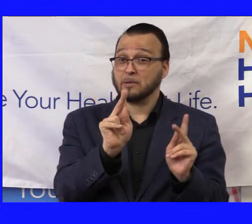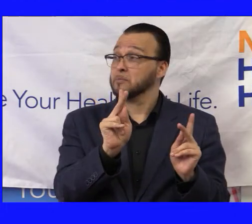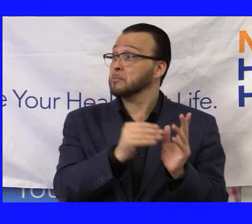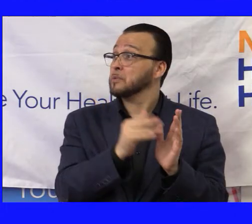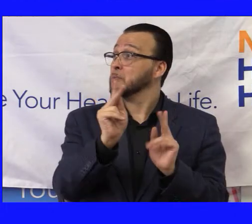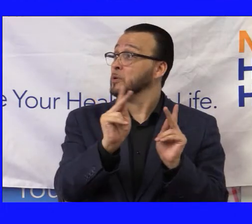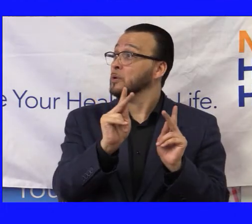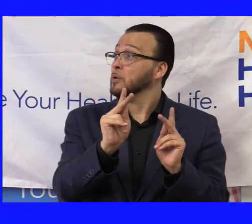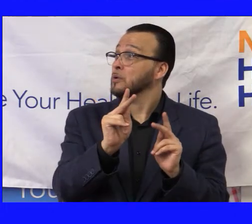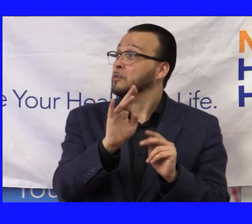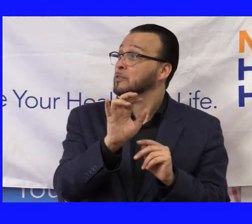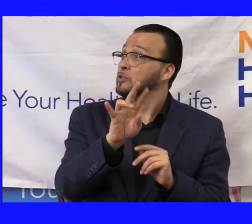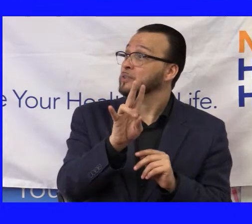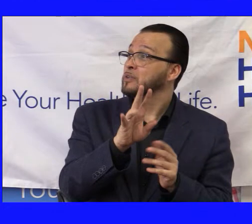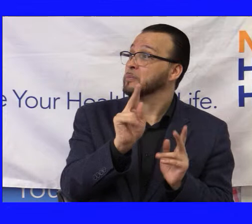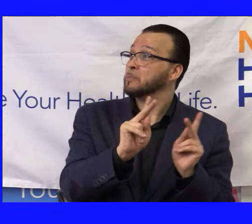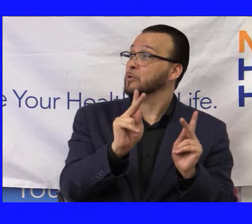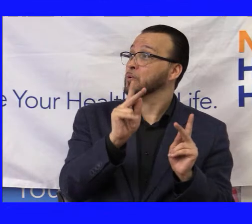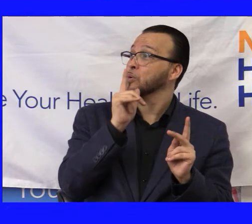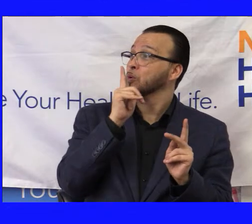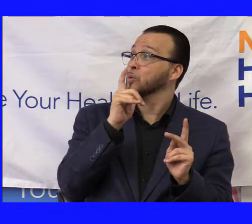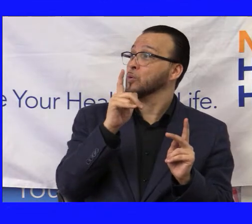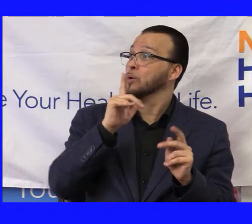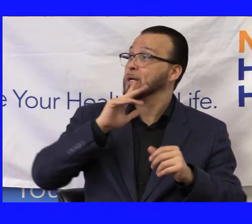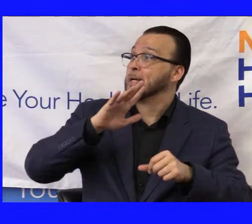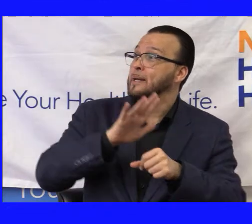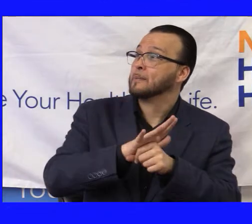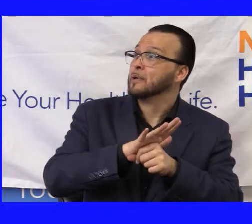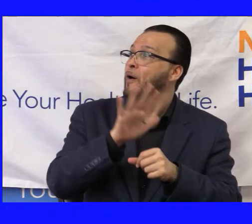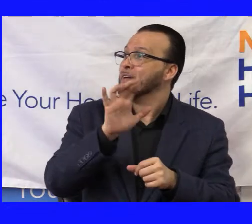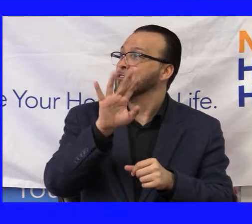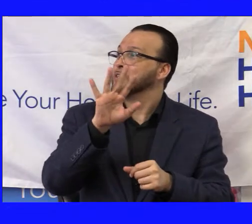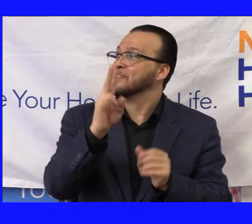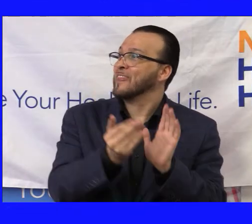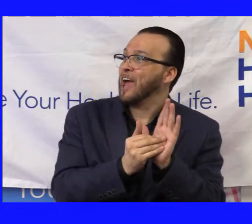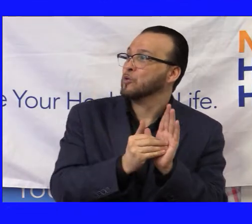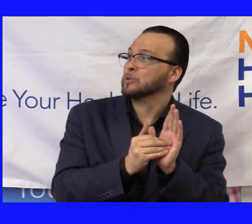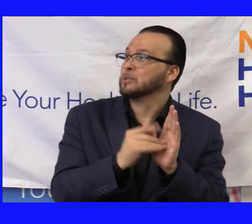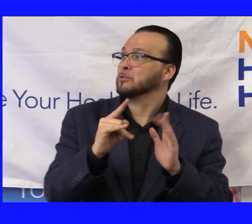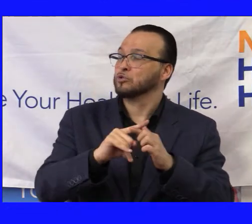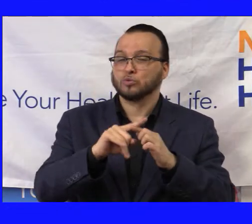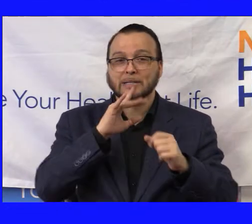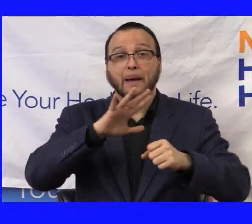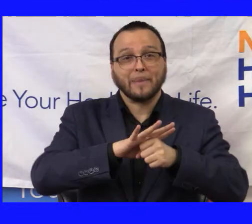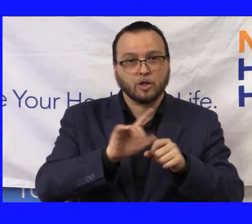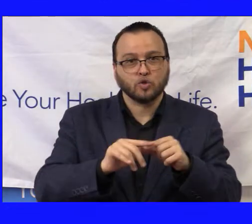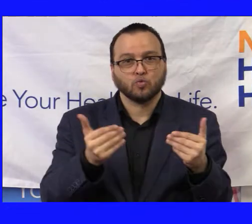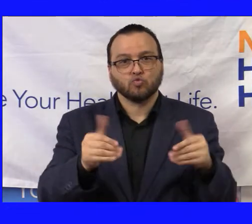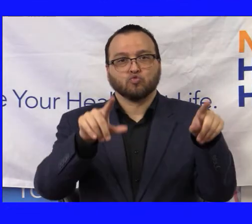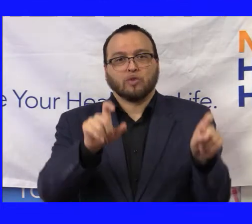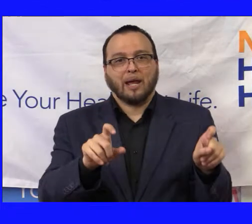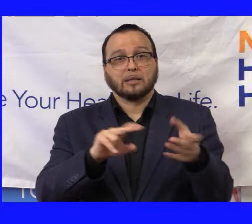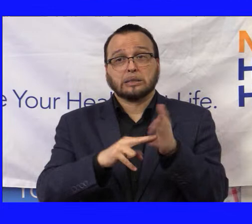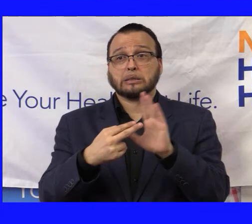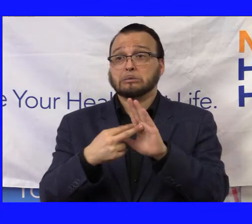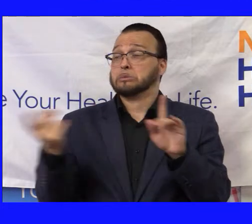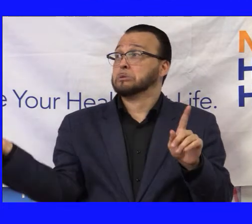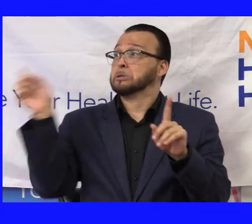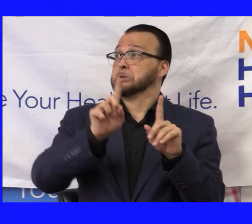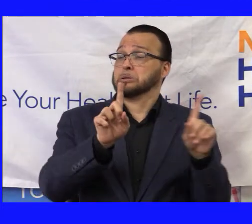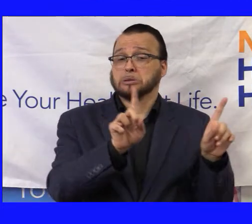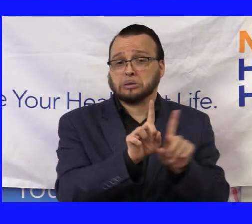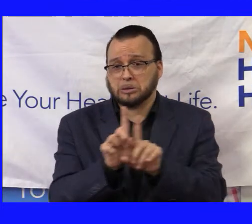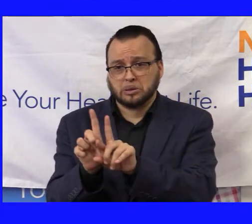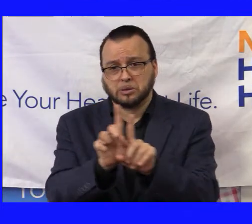get tested. So we then direct them, sometimes even walk them to one of our testing sites where we have our